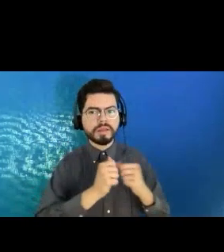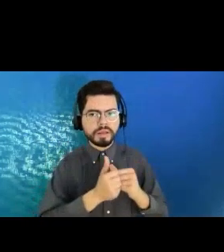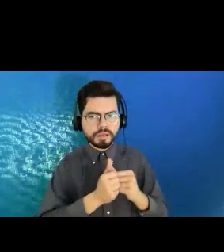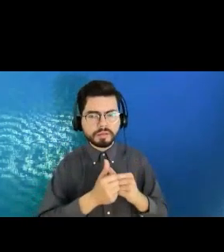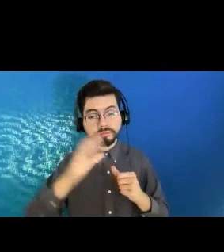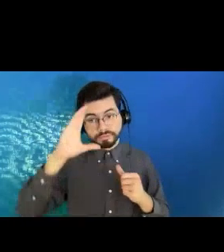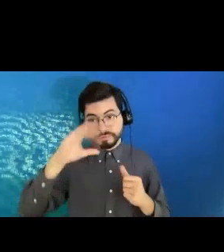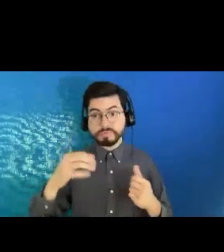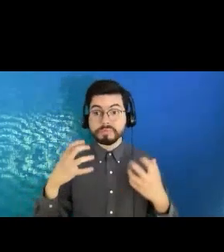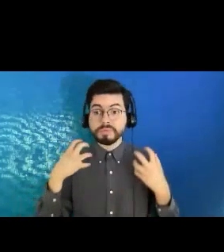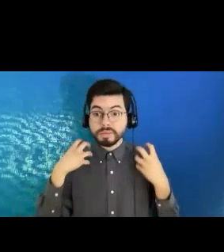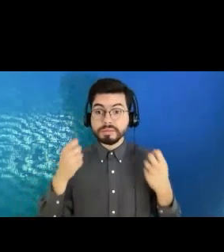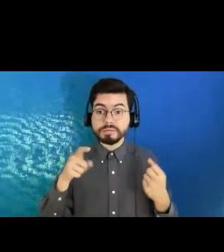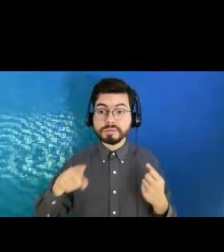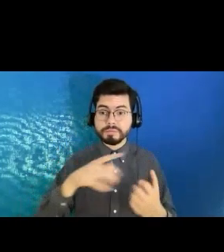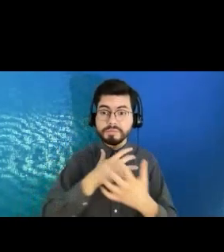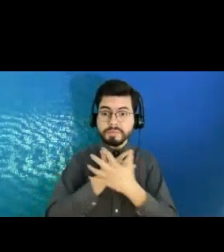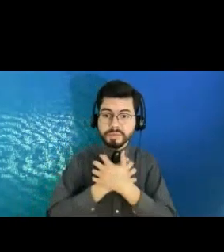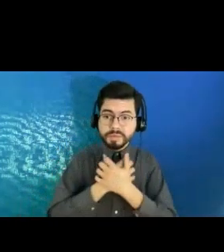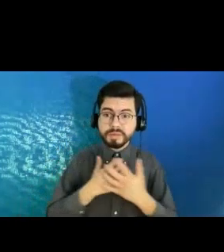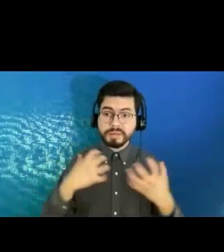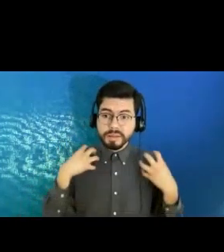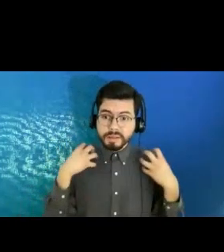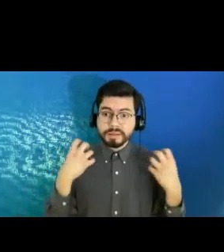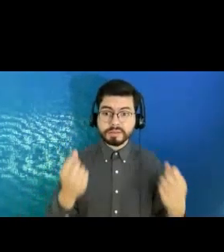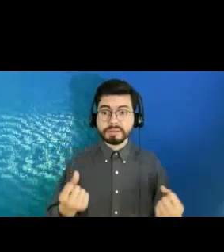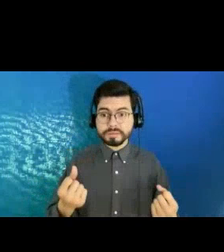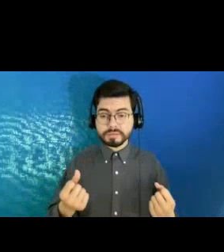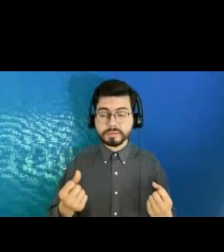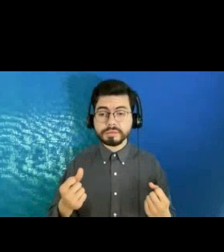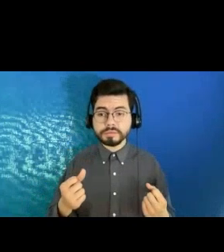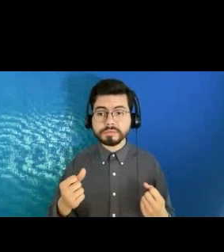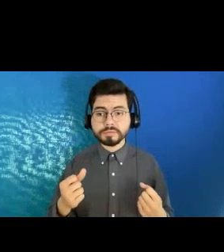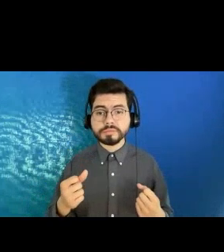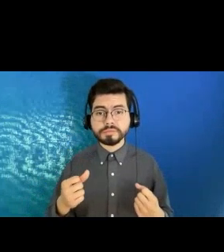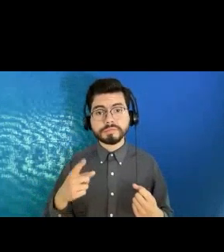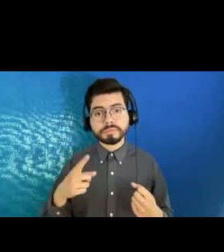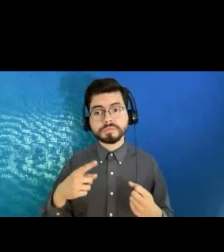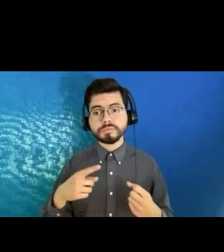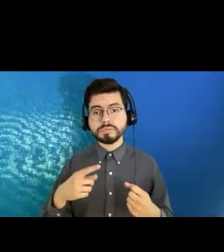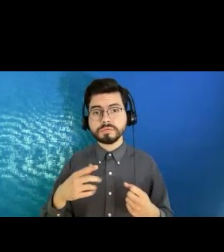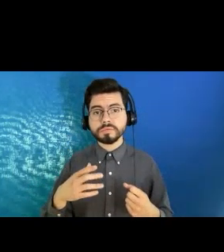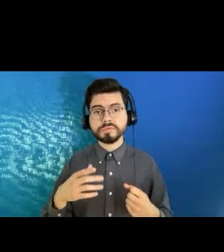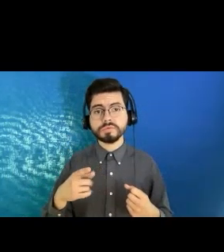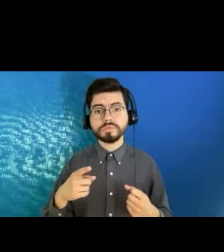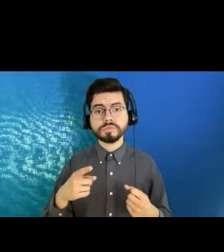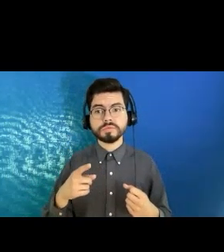They're pioneering new habitats. In fact, I'll show you a graphic where they are,